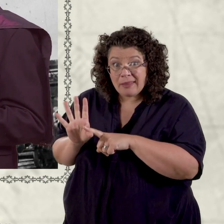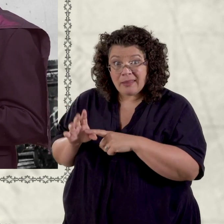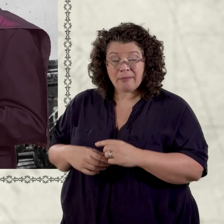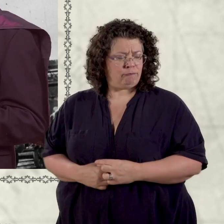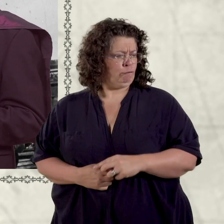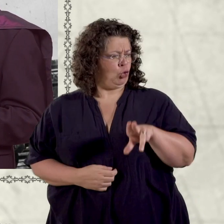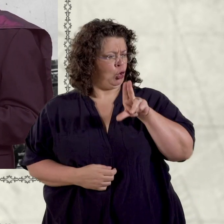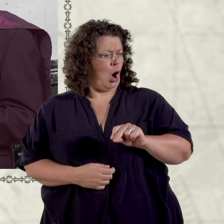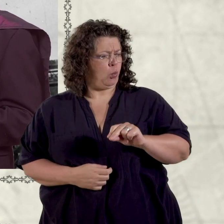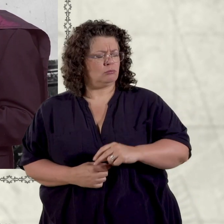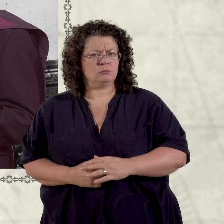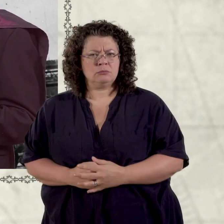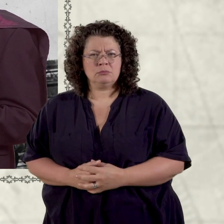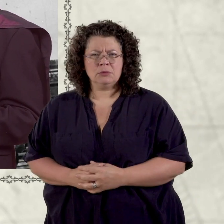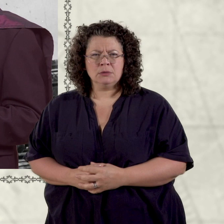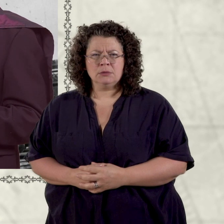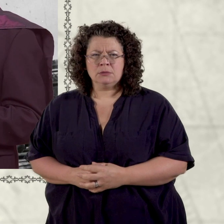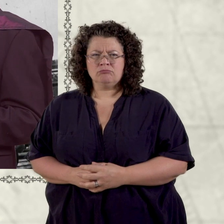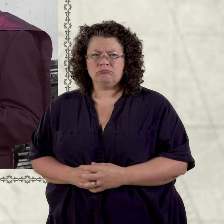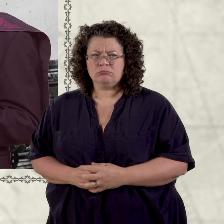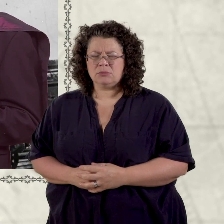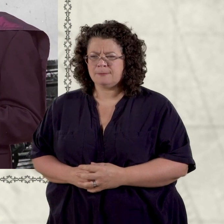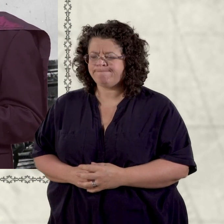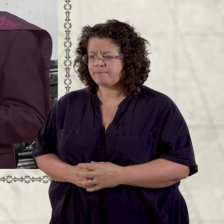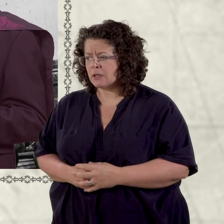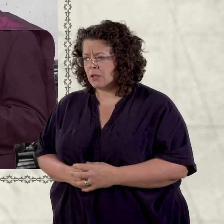the Barry? No, certainly not.